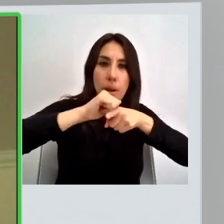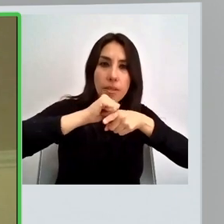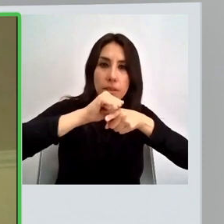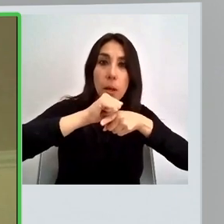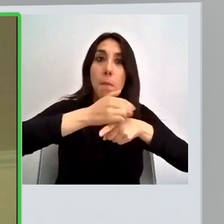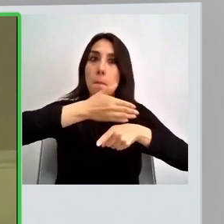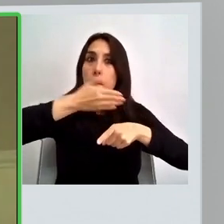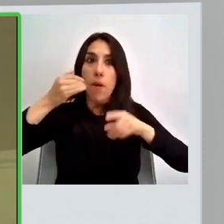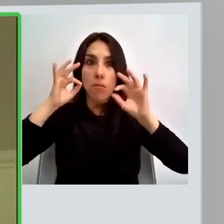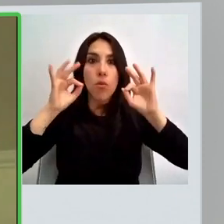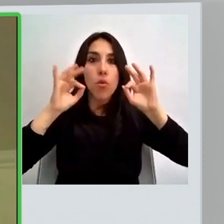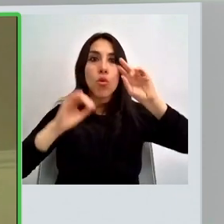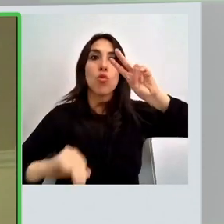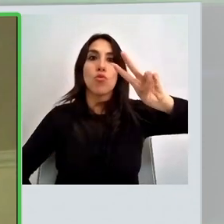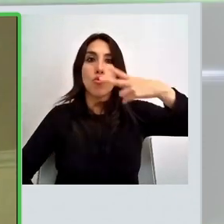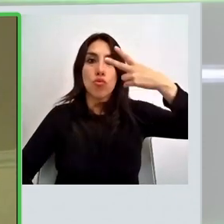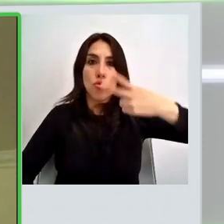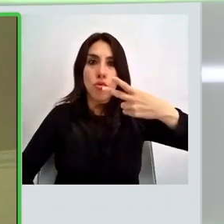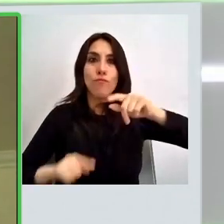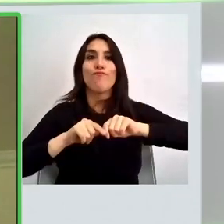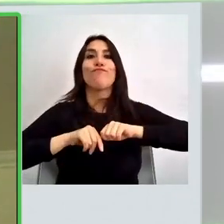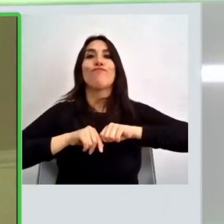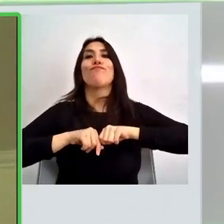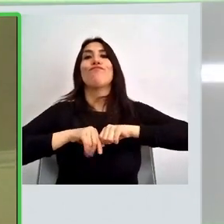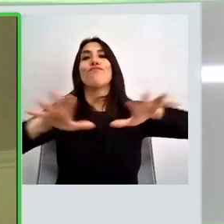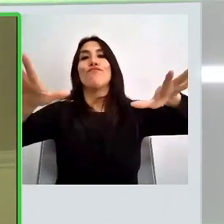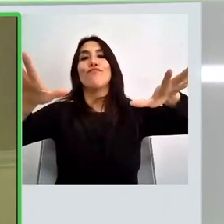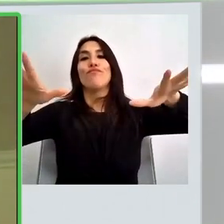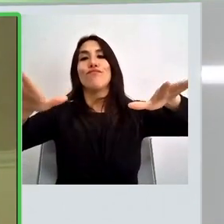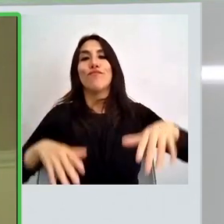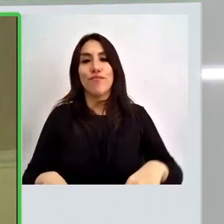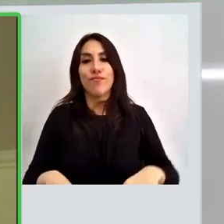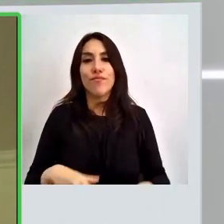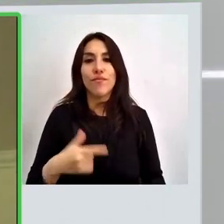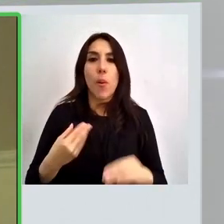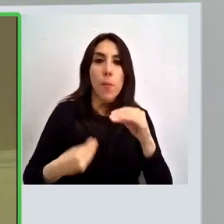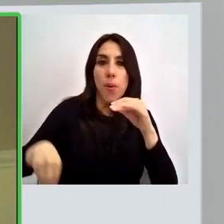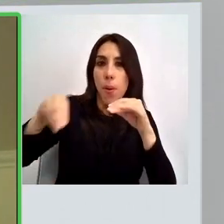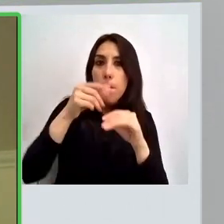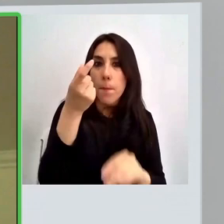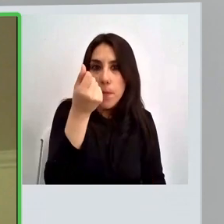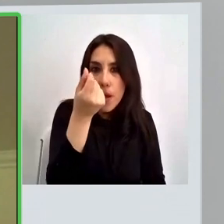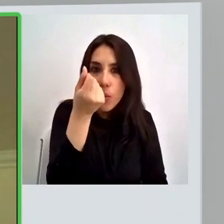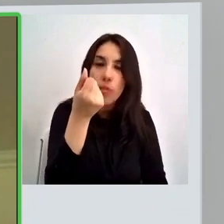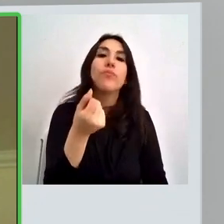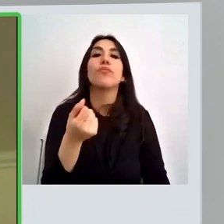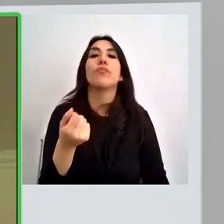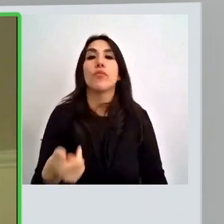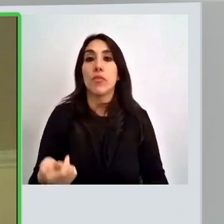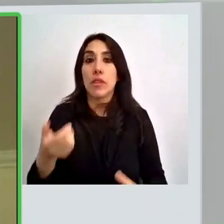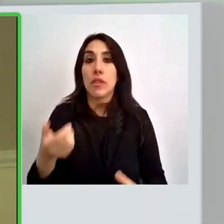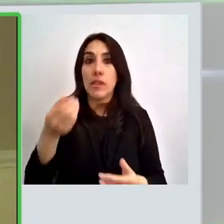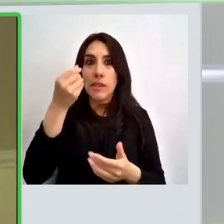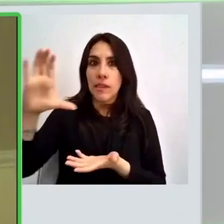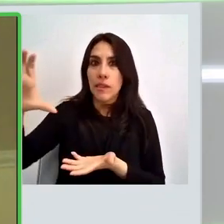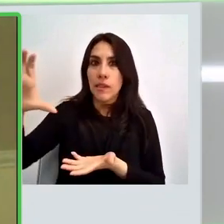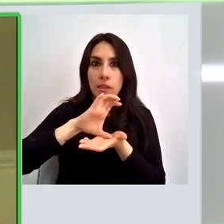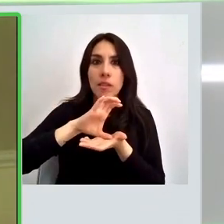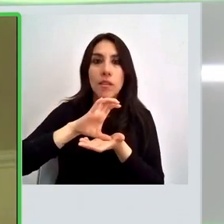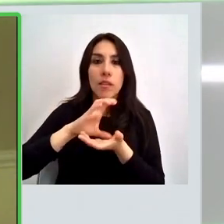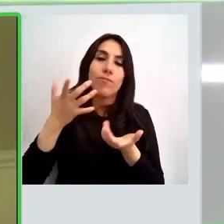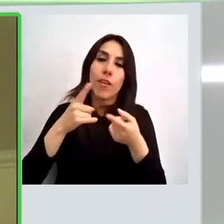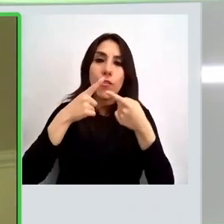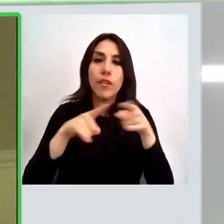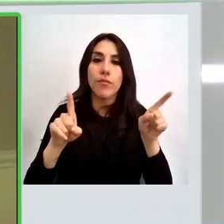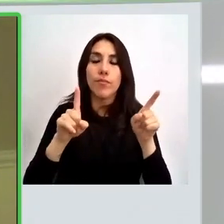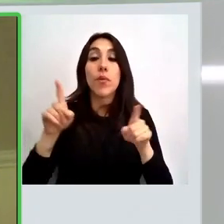and had more productivity than companies that didn't hire persons with disabilities. So we're